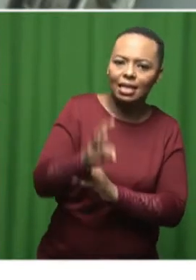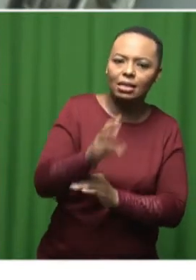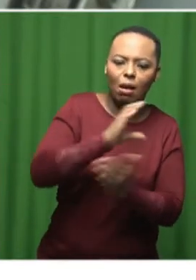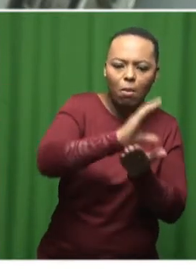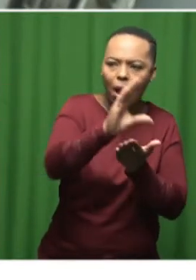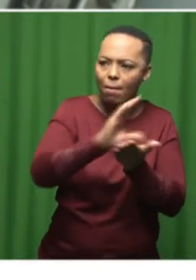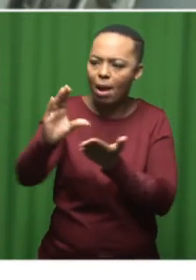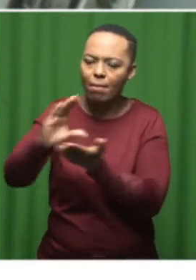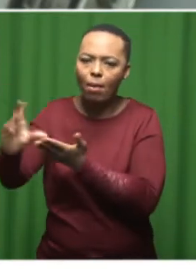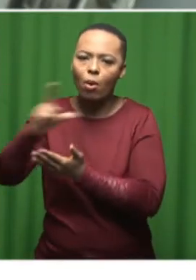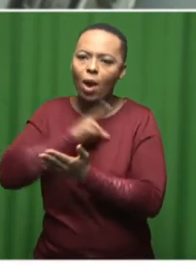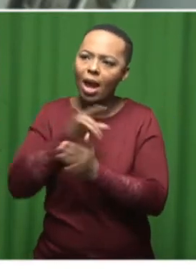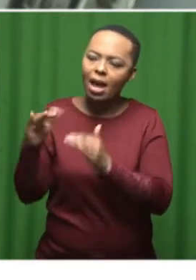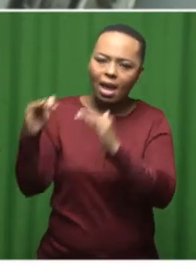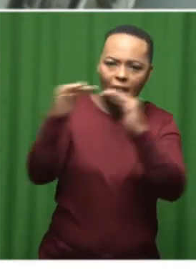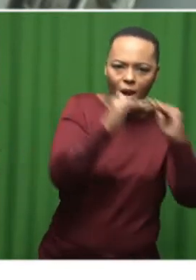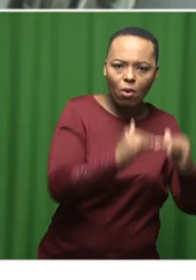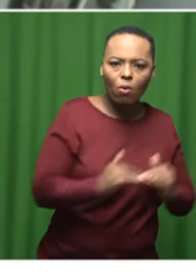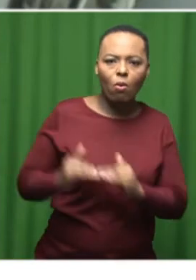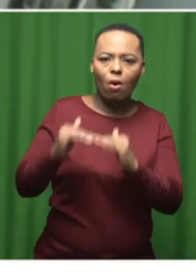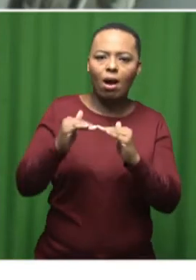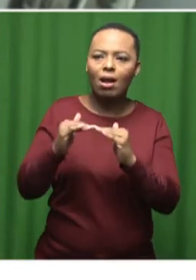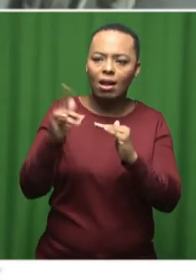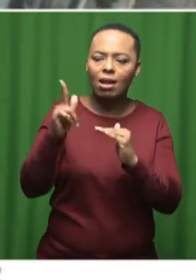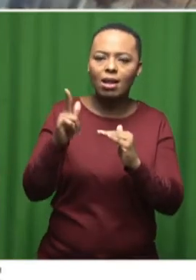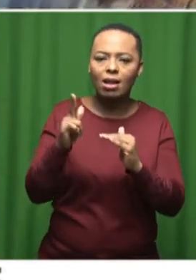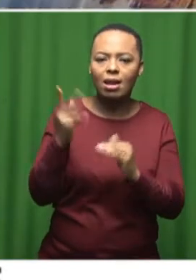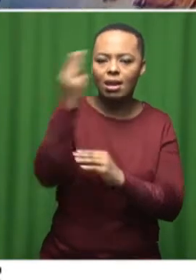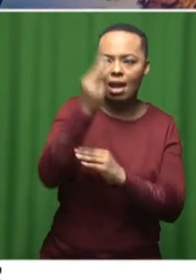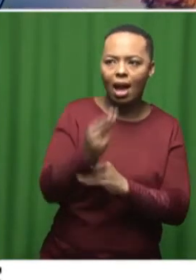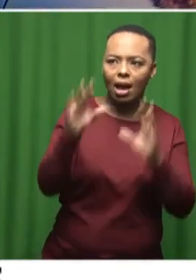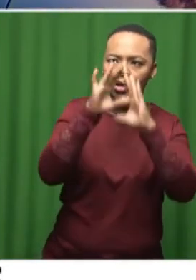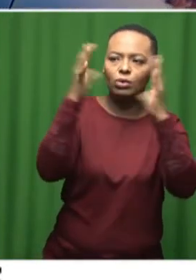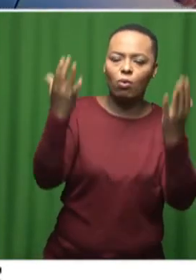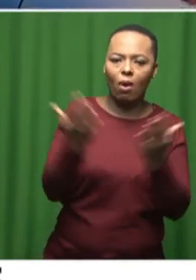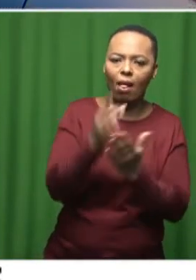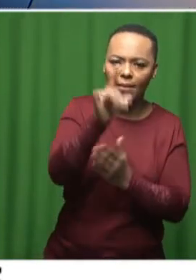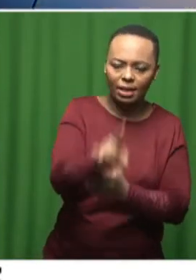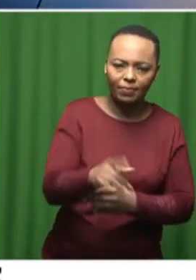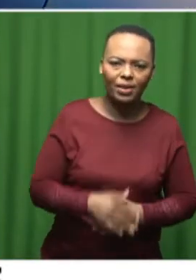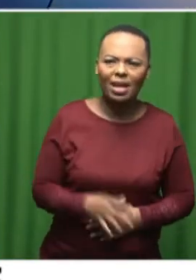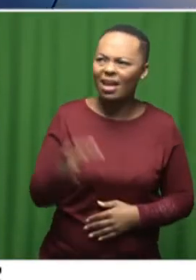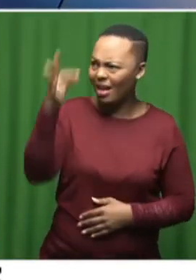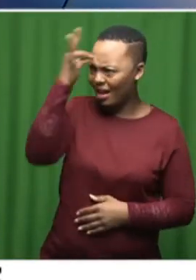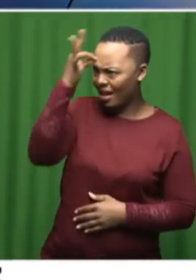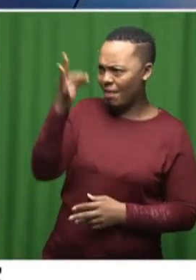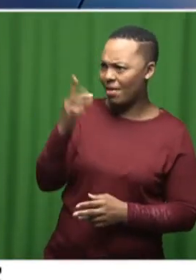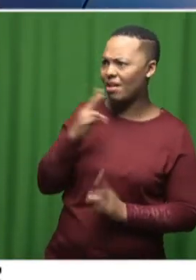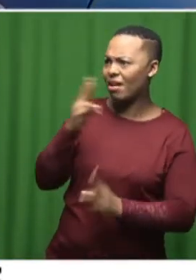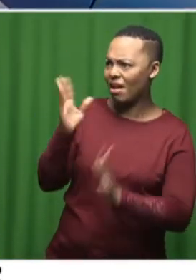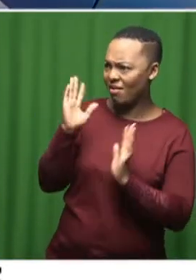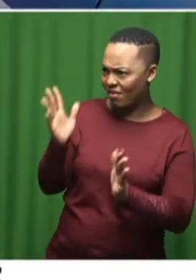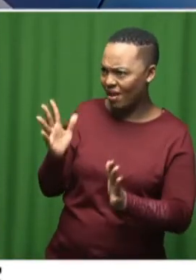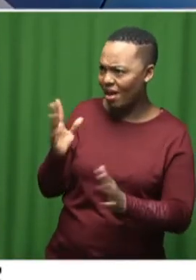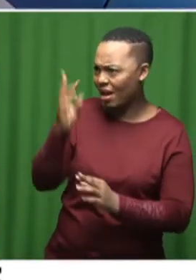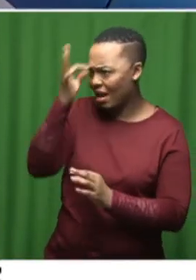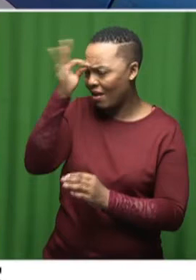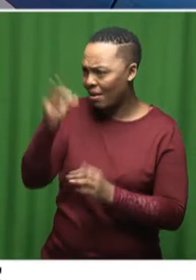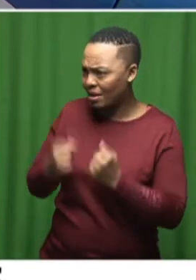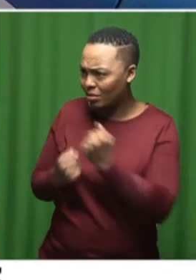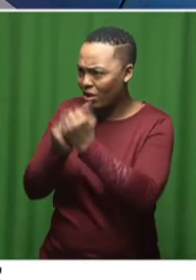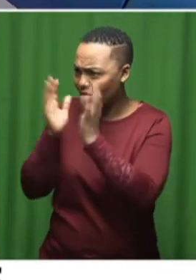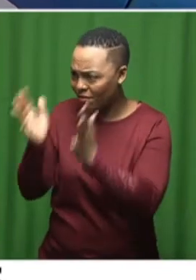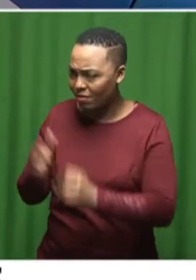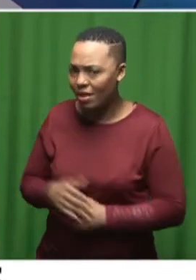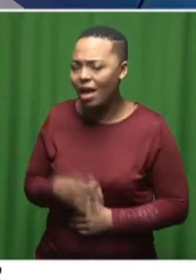to be equal in the arts world. And what has government's response been? And I know, you work in